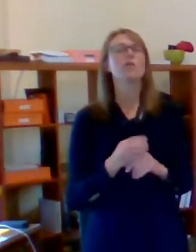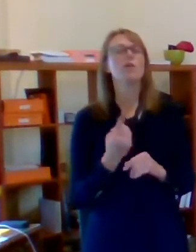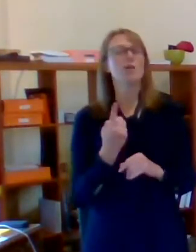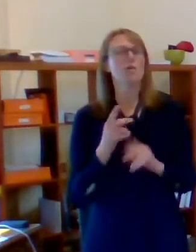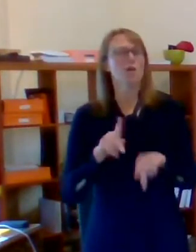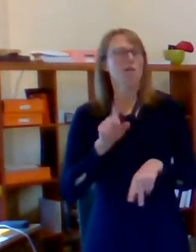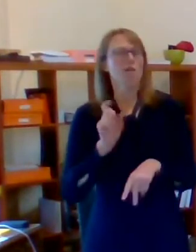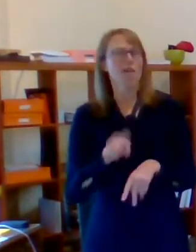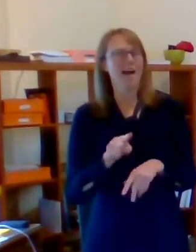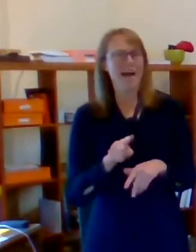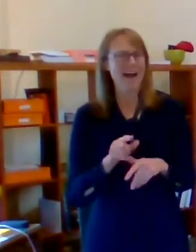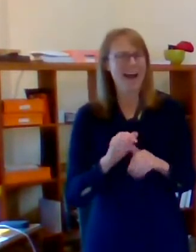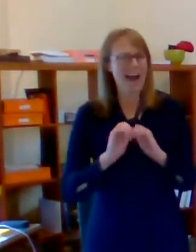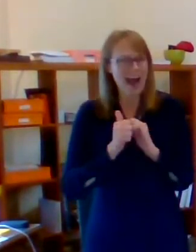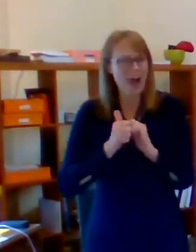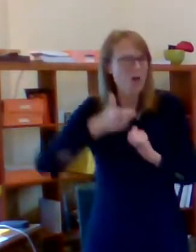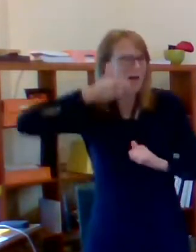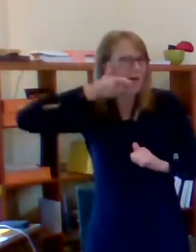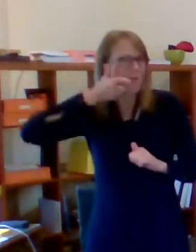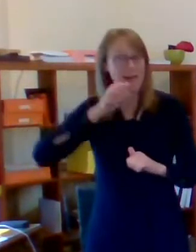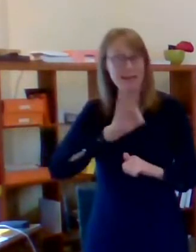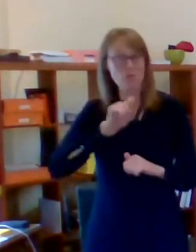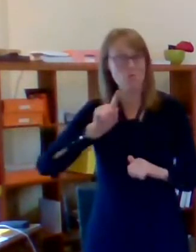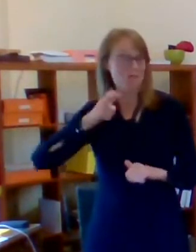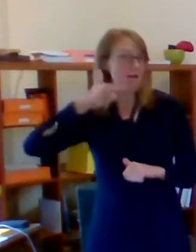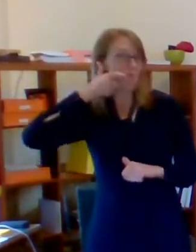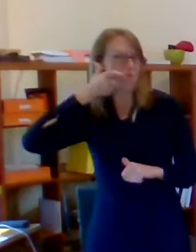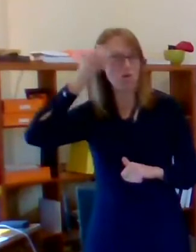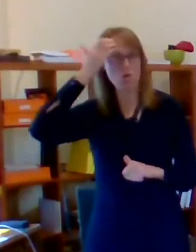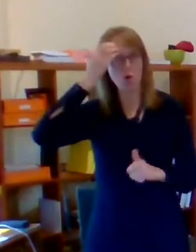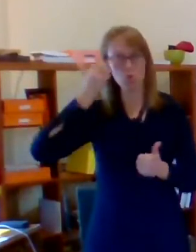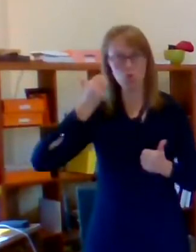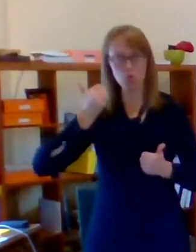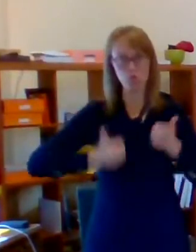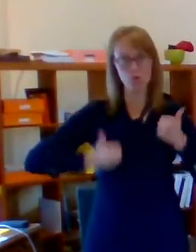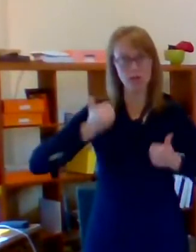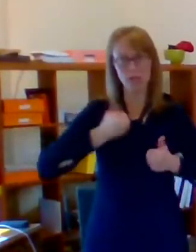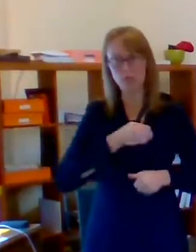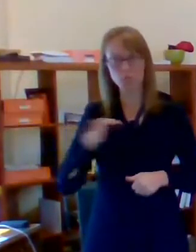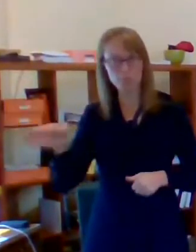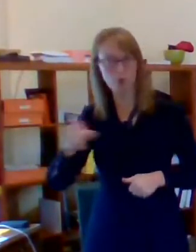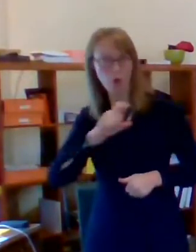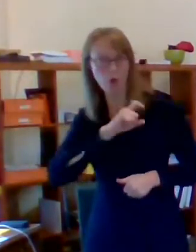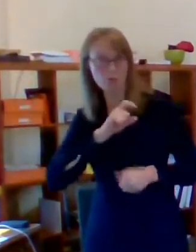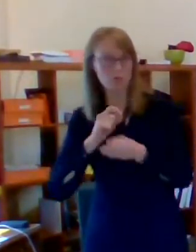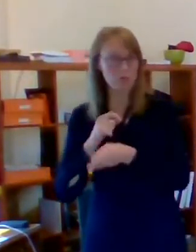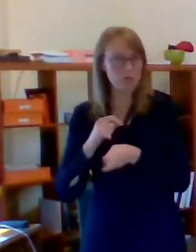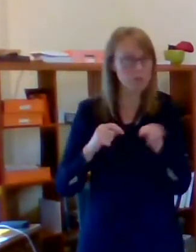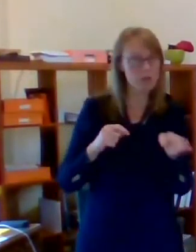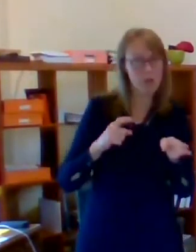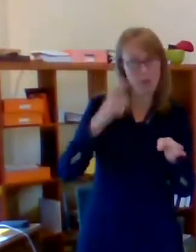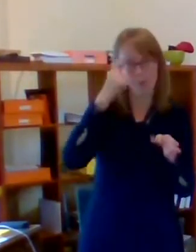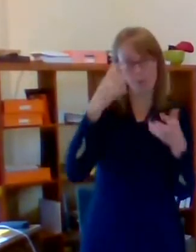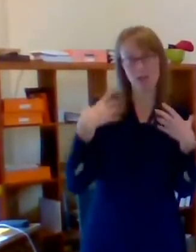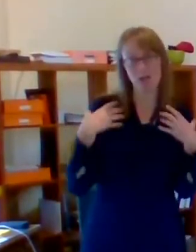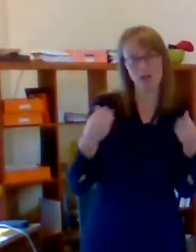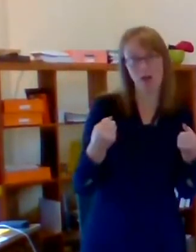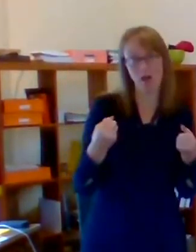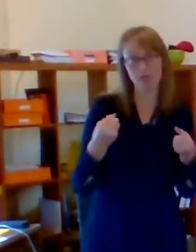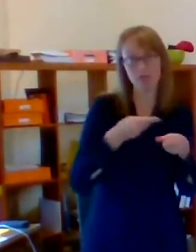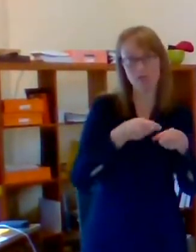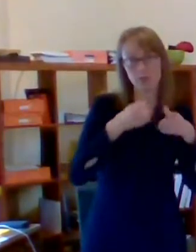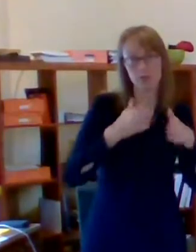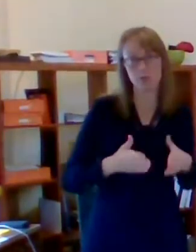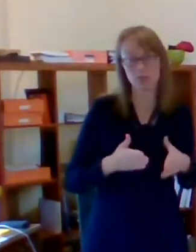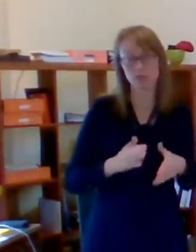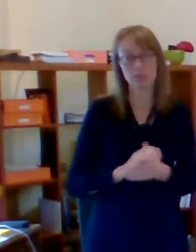needs a police response or if it should be diverted to a mental health or behavioral health specialist? Training. The people